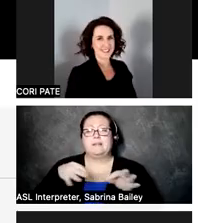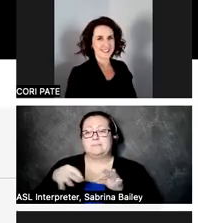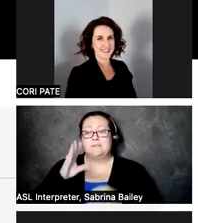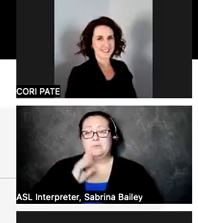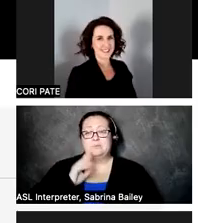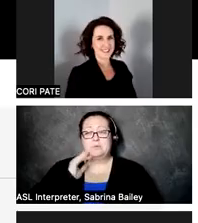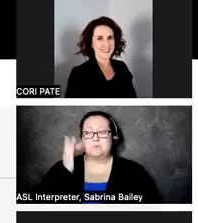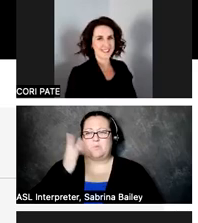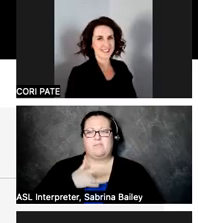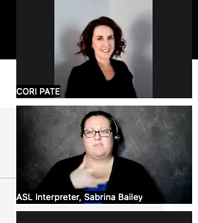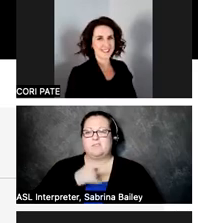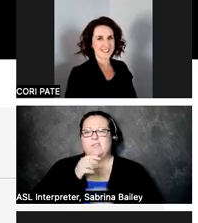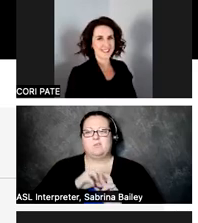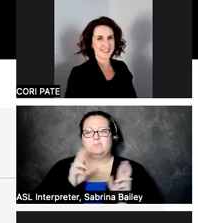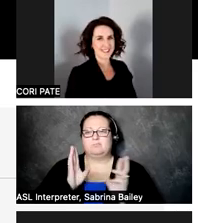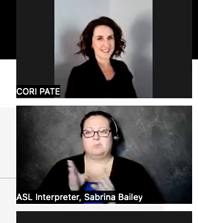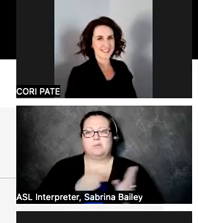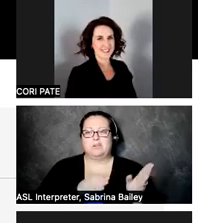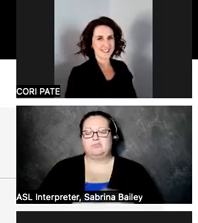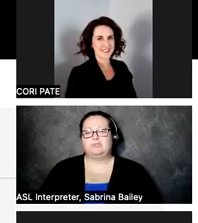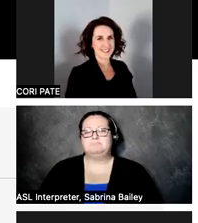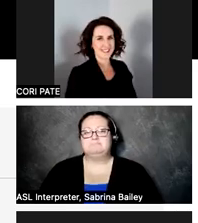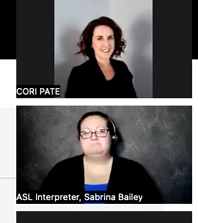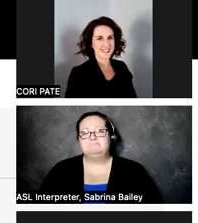you didn't feel that you were prepared.